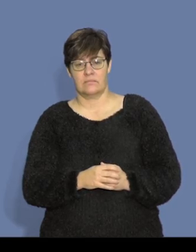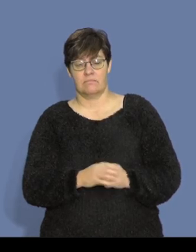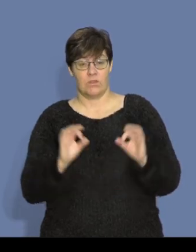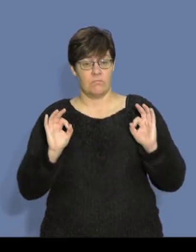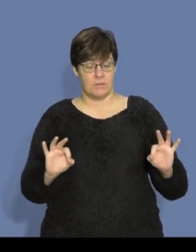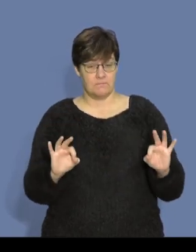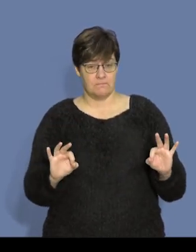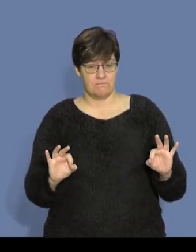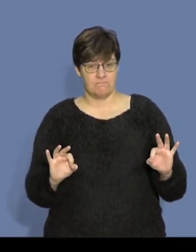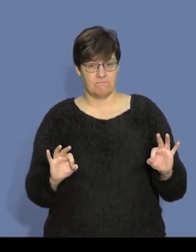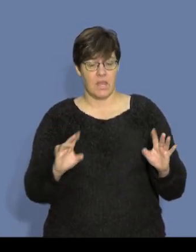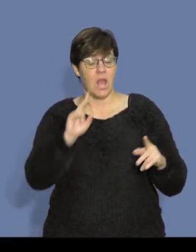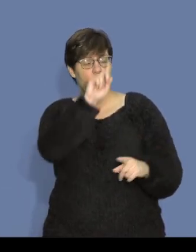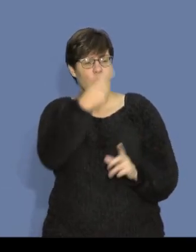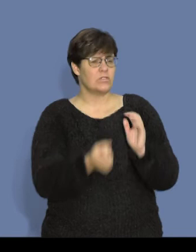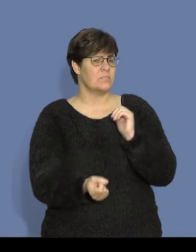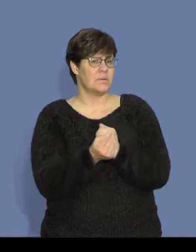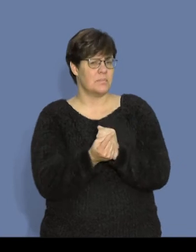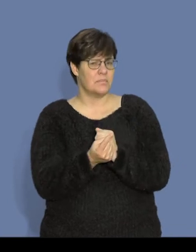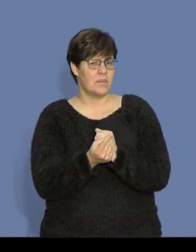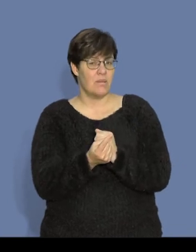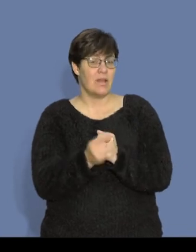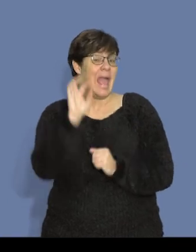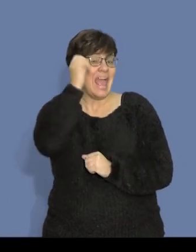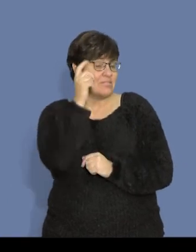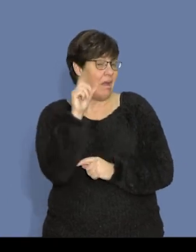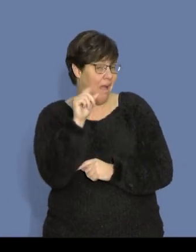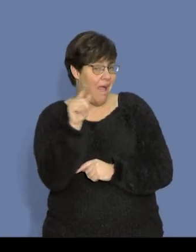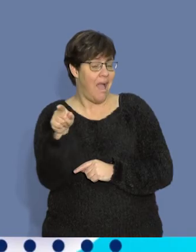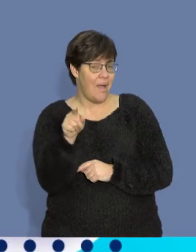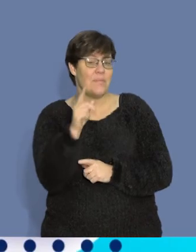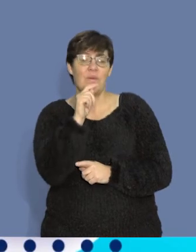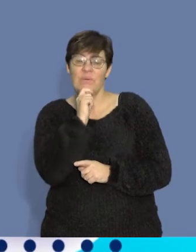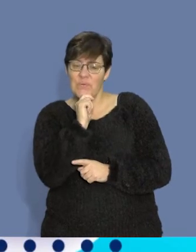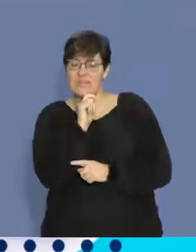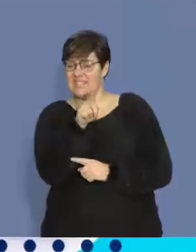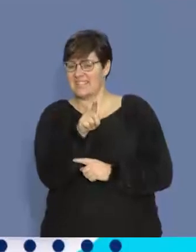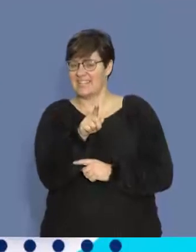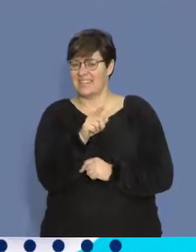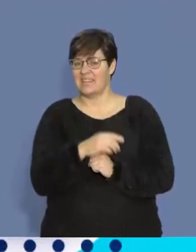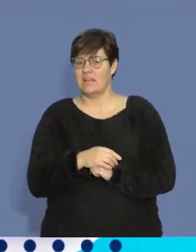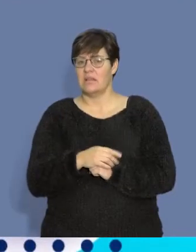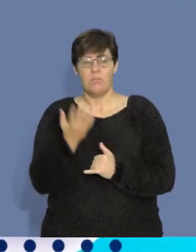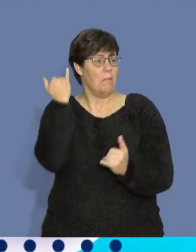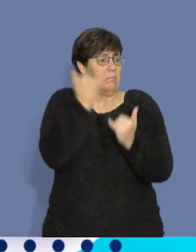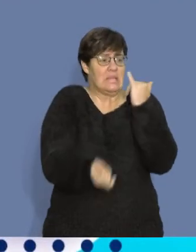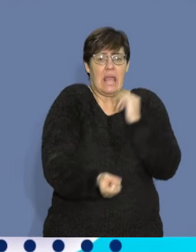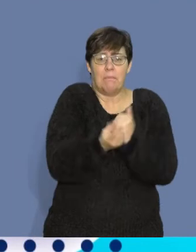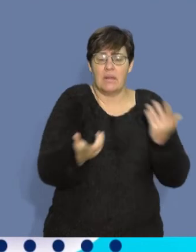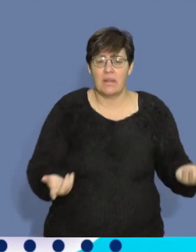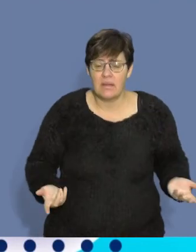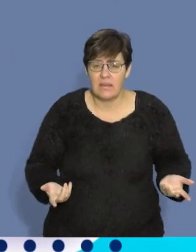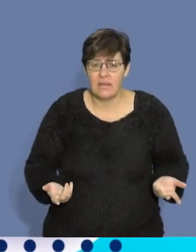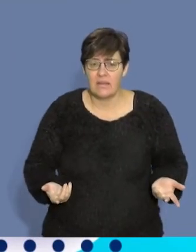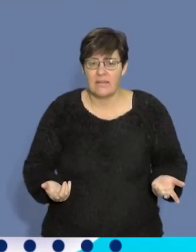2813,250. Right. Now, a question arises, interesting that it happened here, so we can use it to our advantage. What if you make a